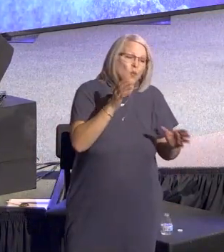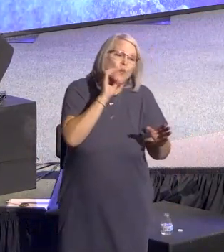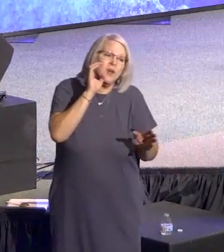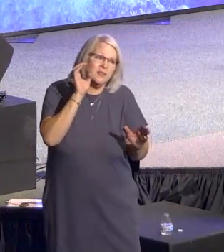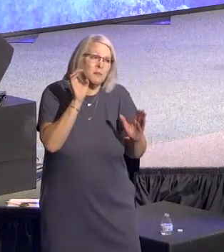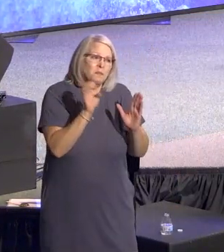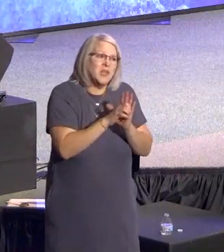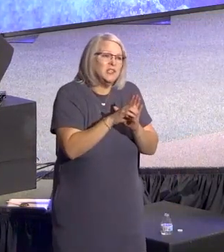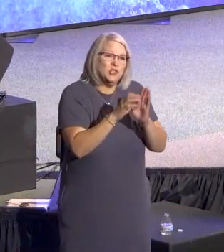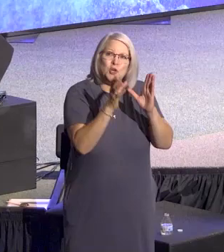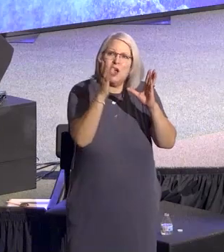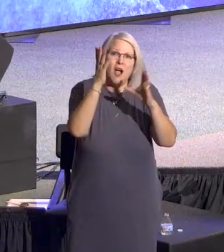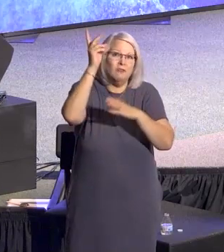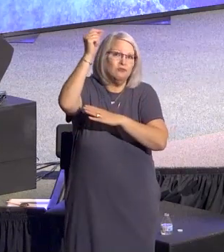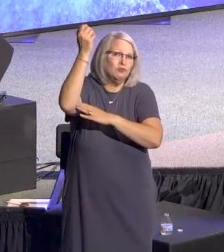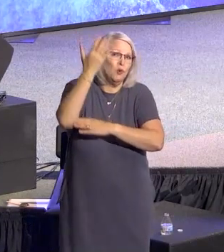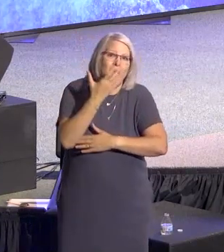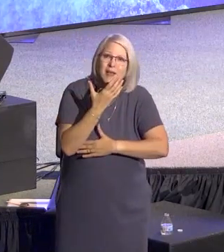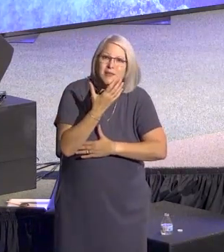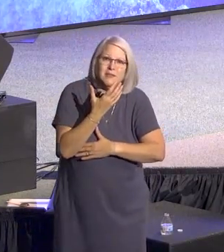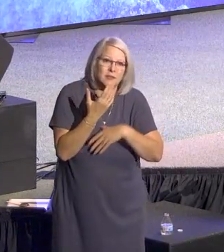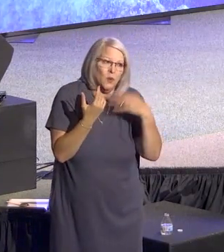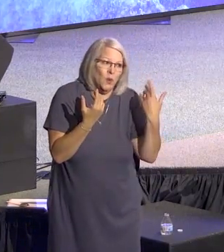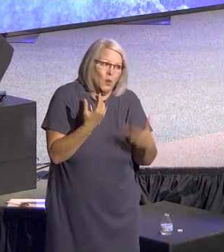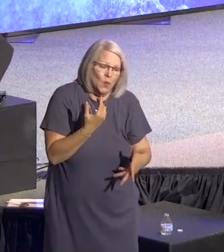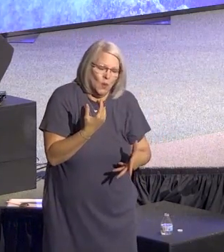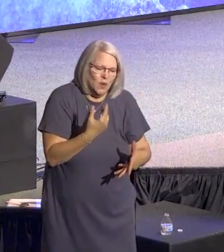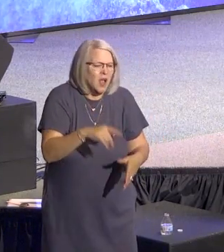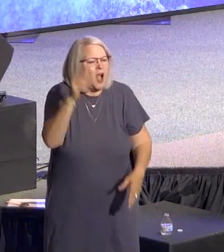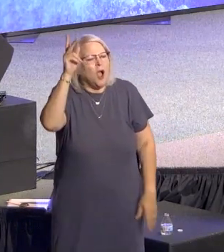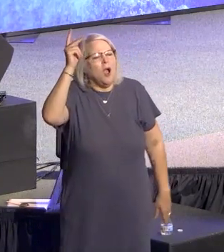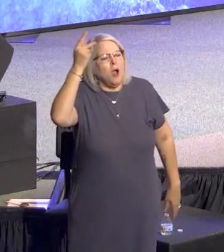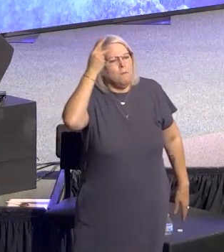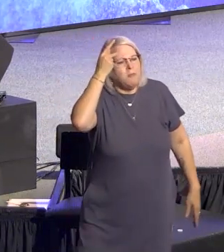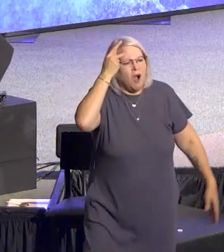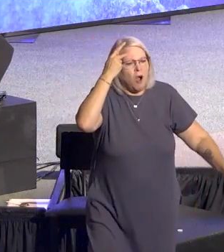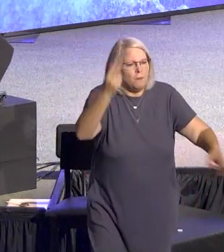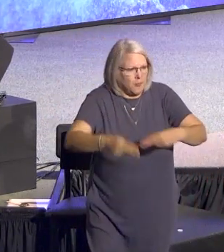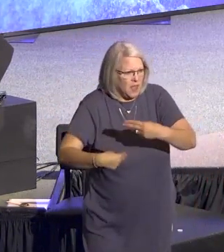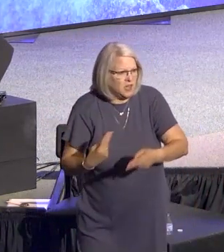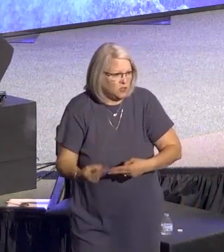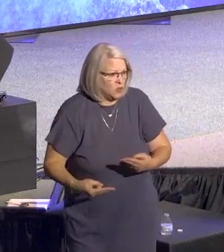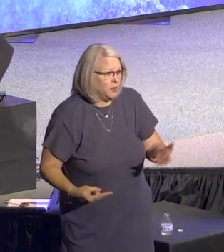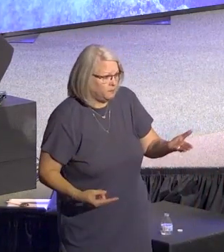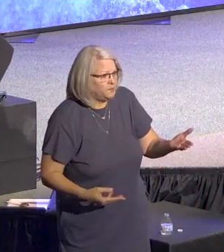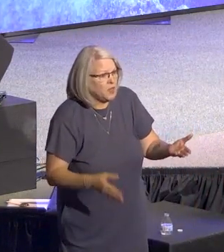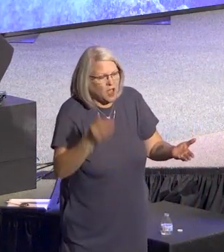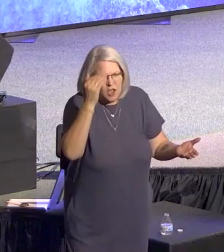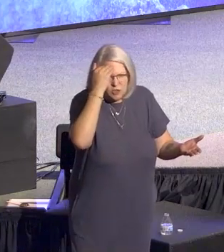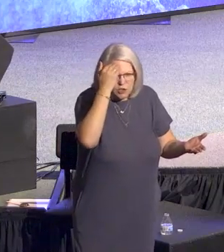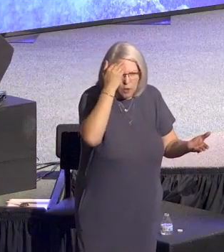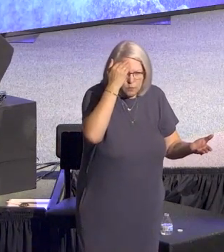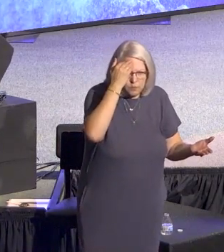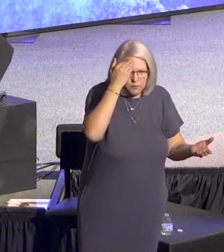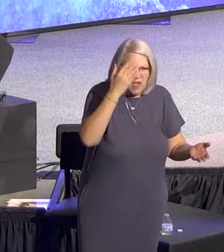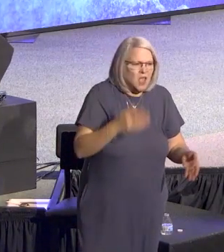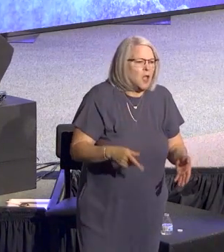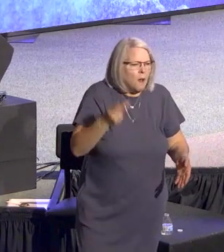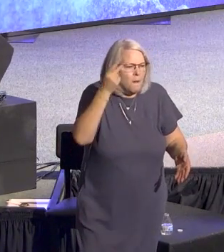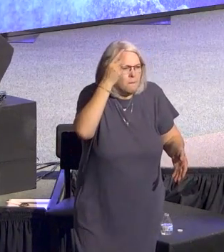an example, a testimony to God's grace. He was also known as Saul of Tarsus, the